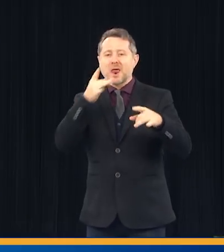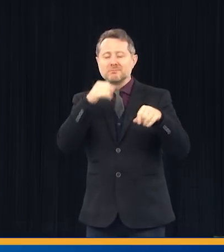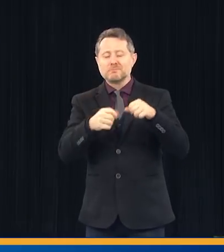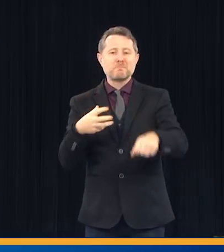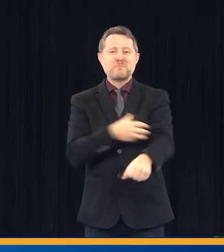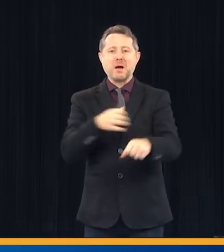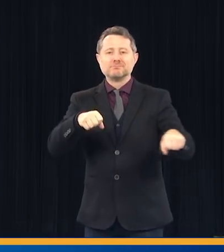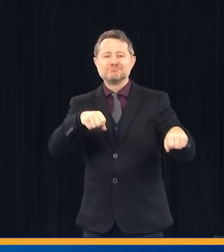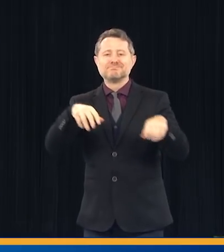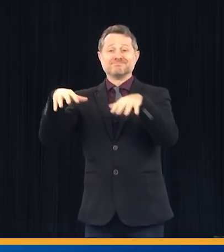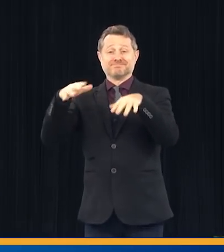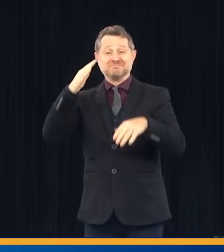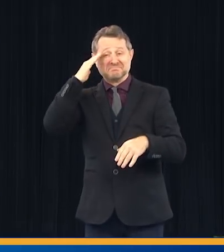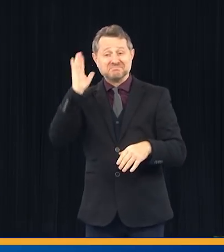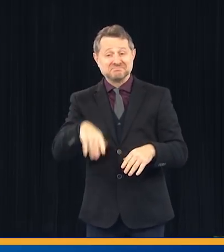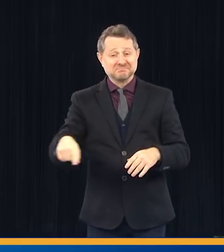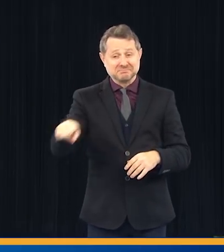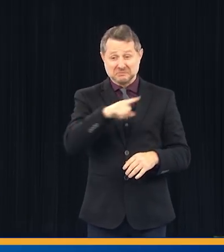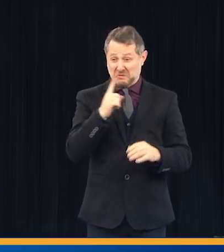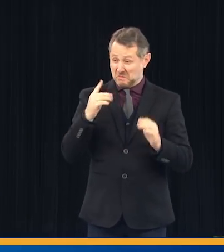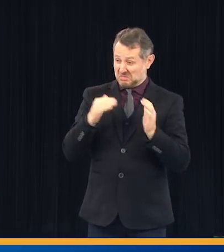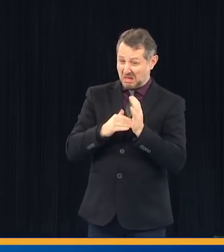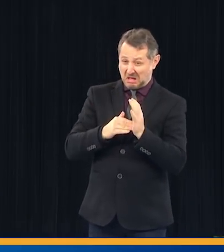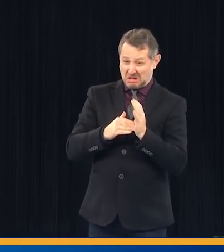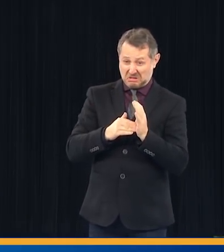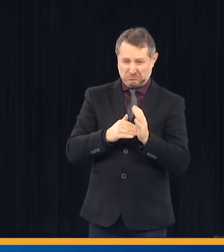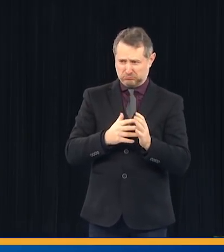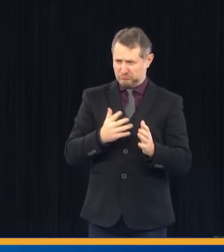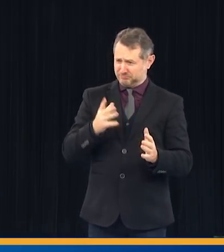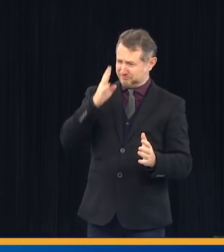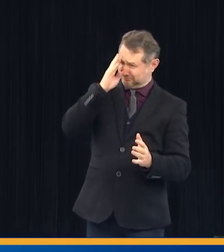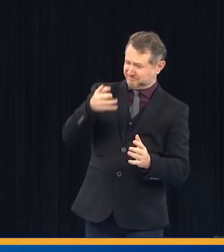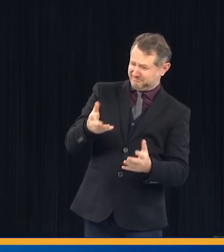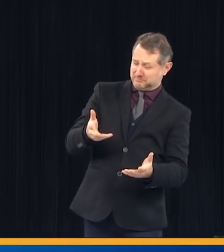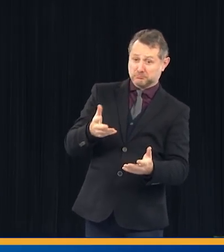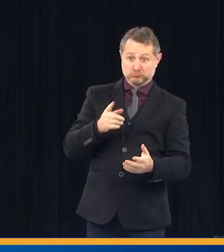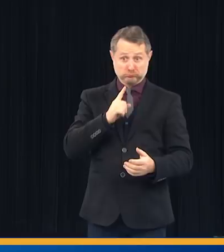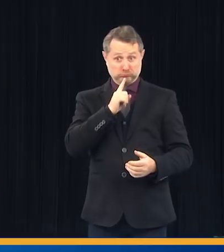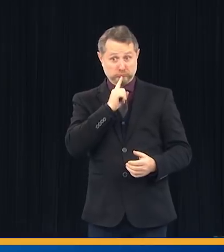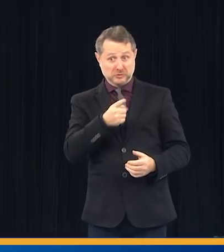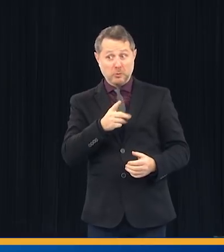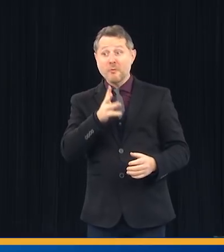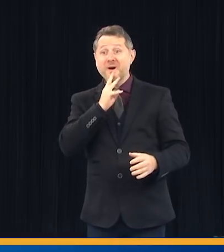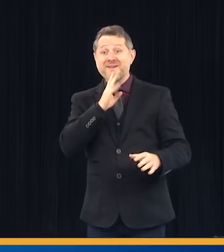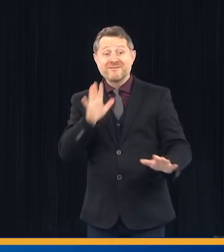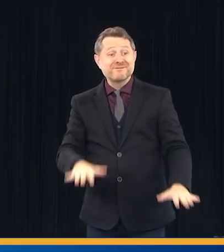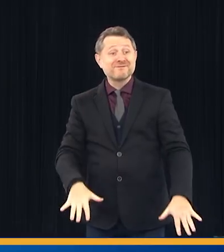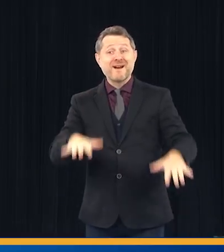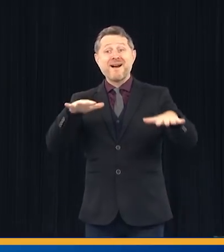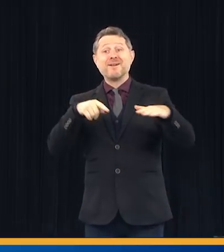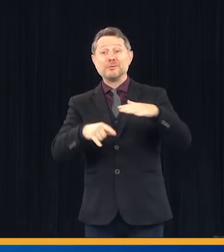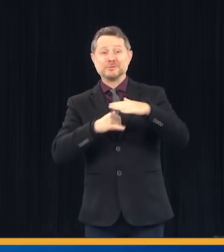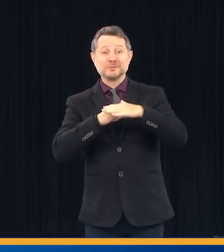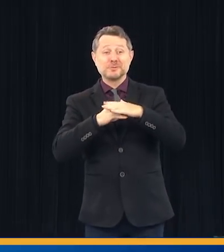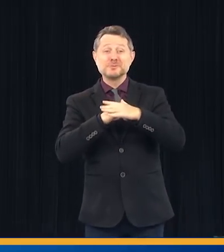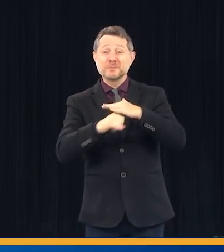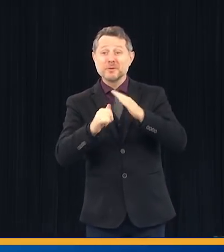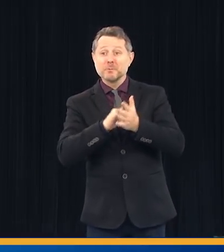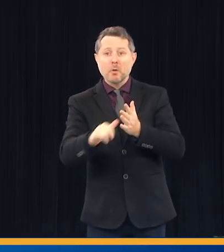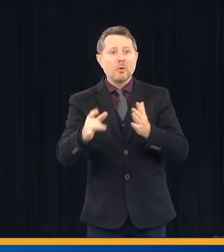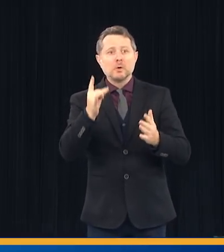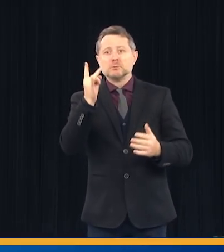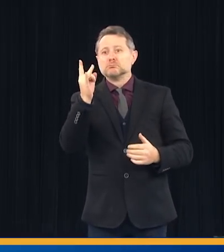1,000 portable generators? We had flooding in the northern part of the state. We need